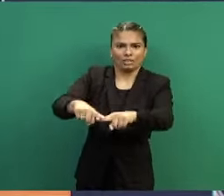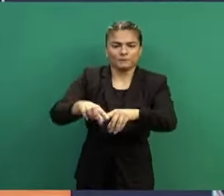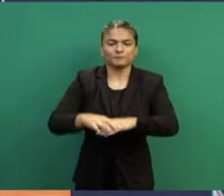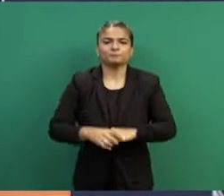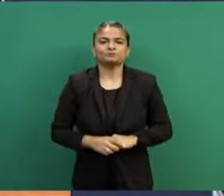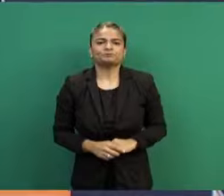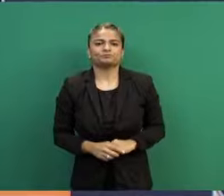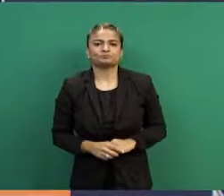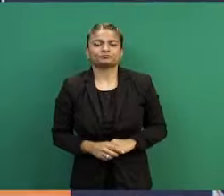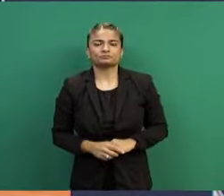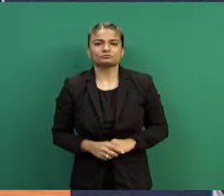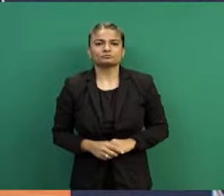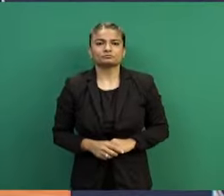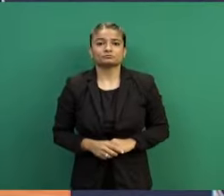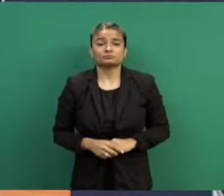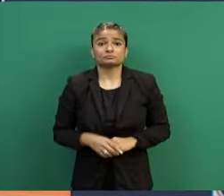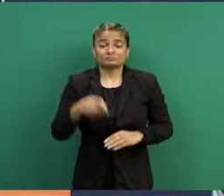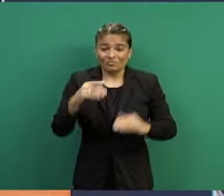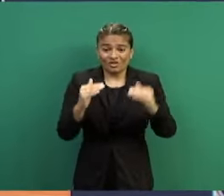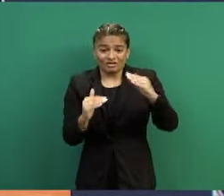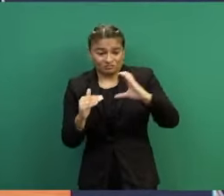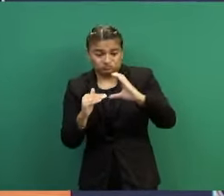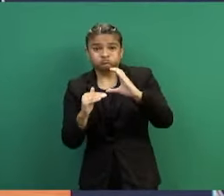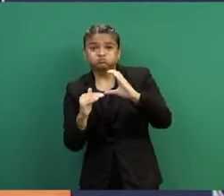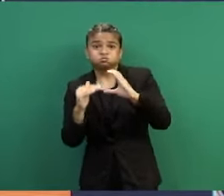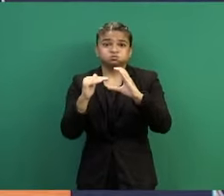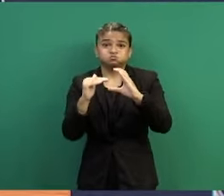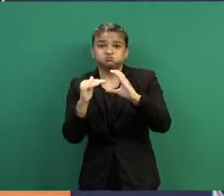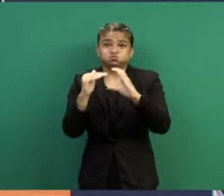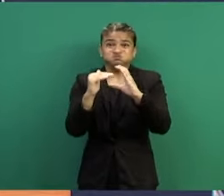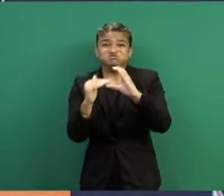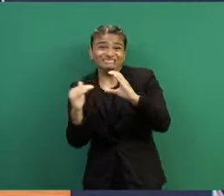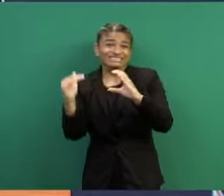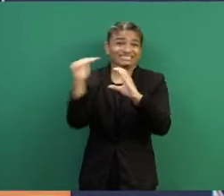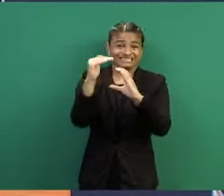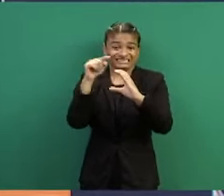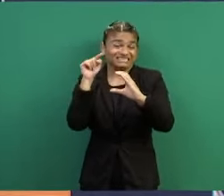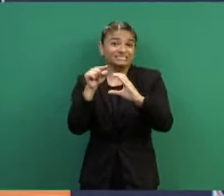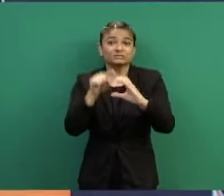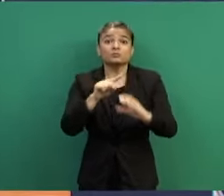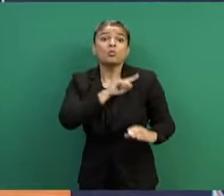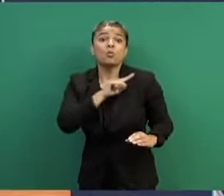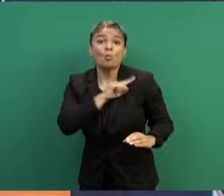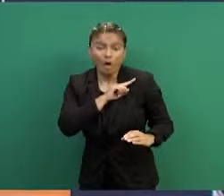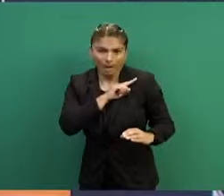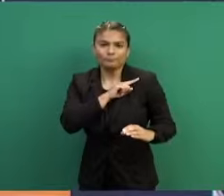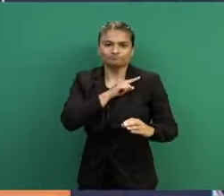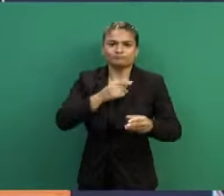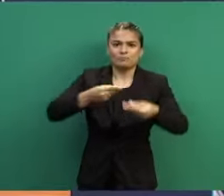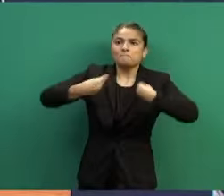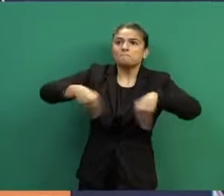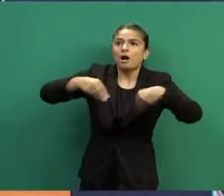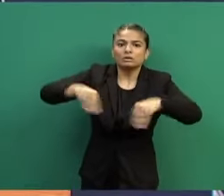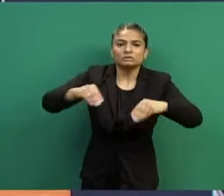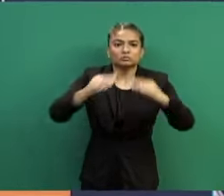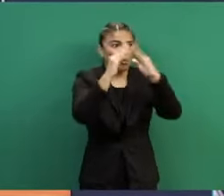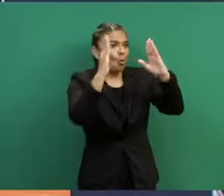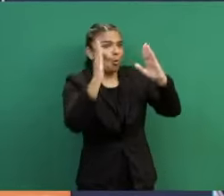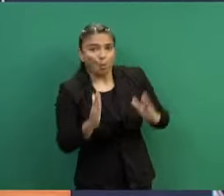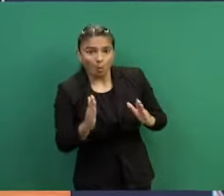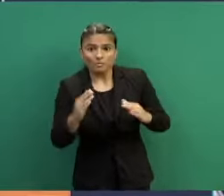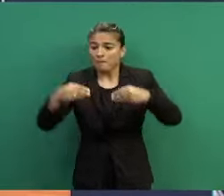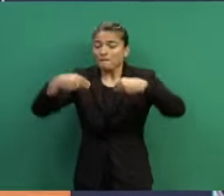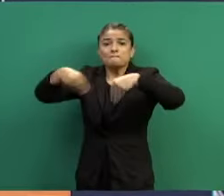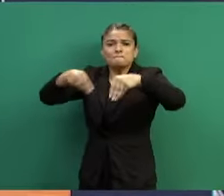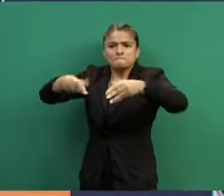Higher inflation has generally resulted in elevated inflation expectations across